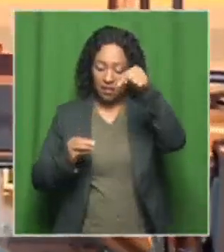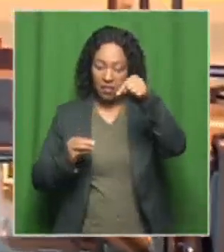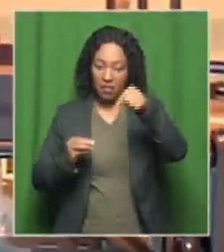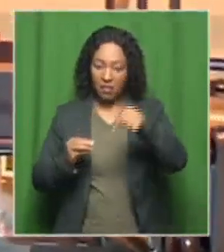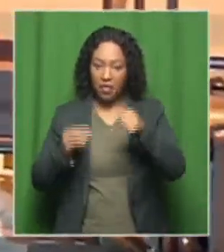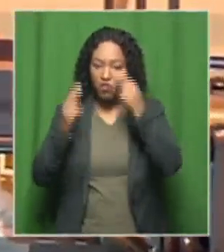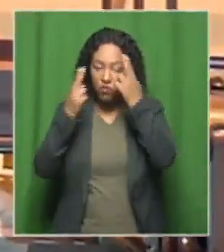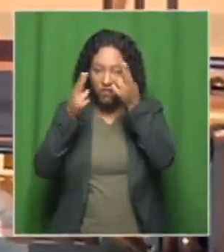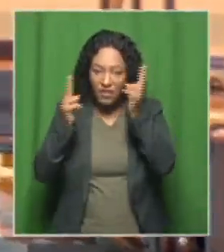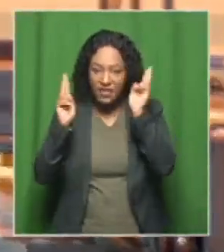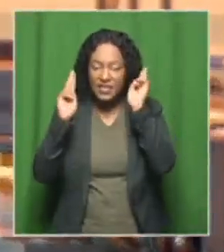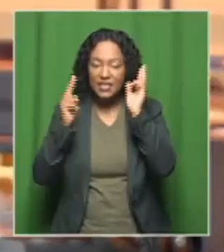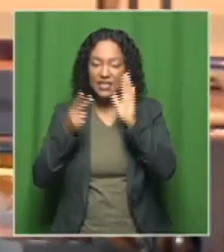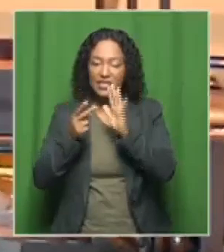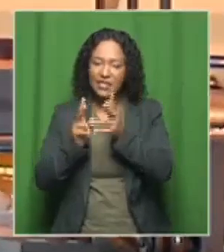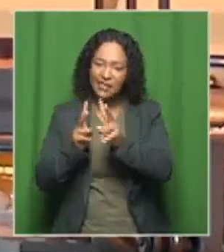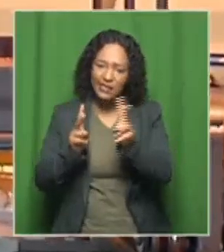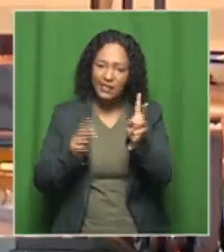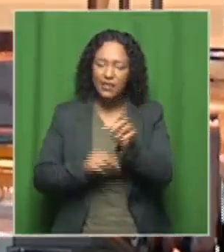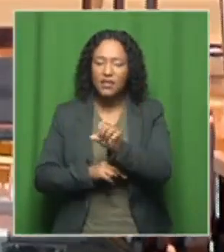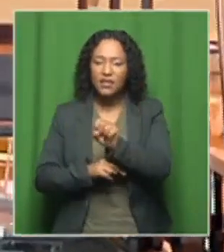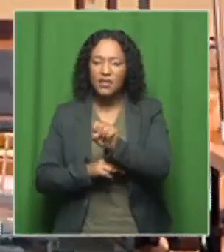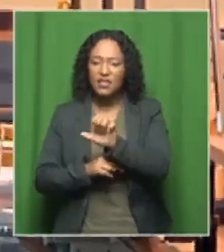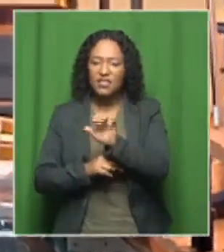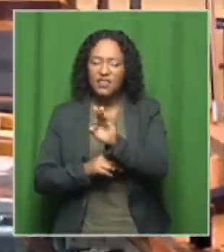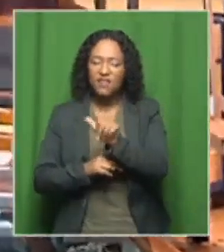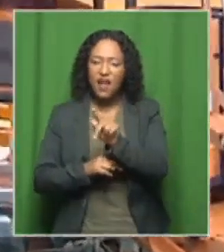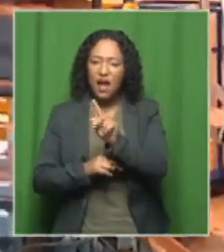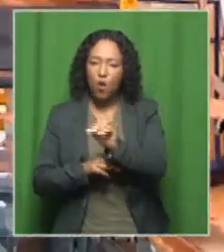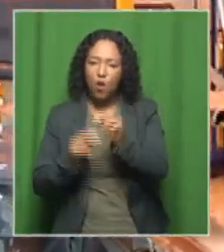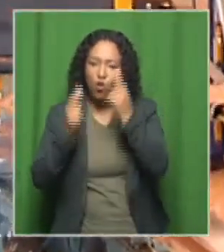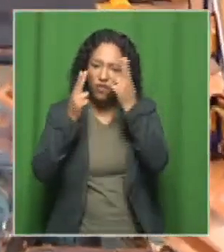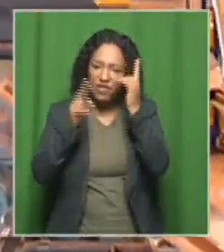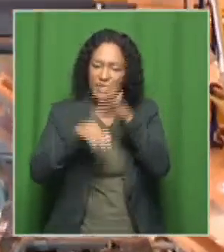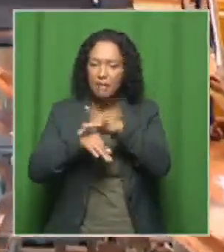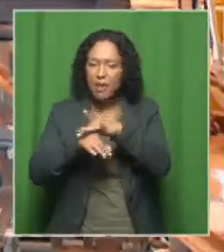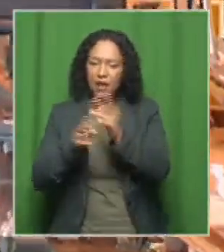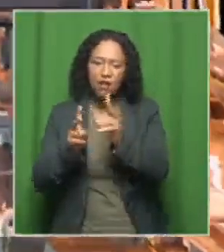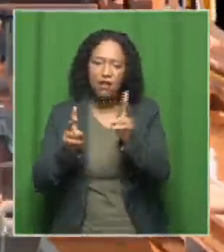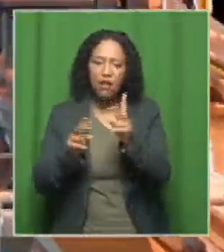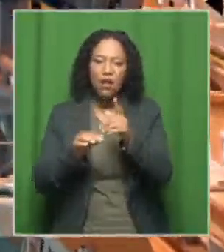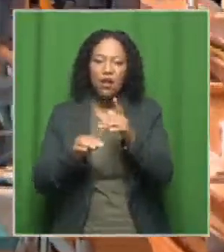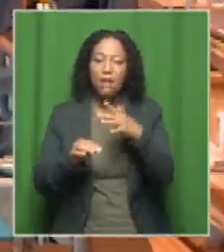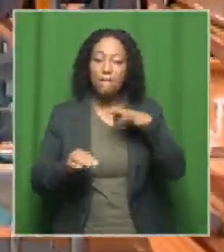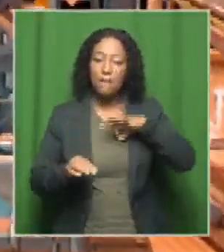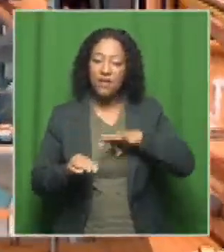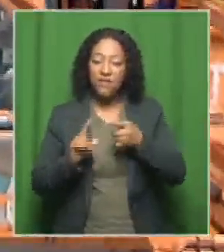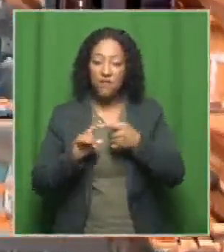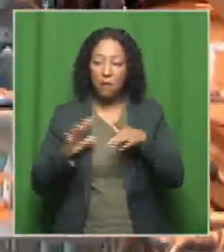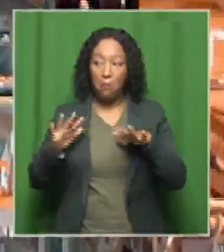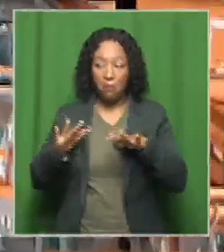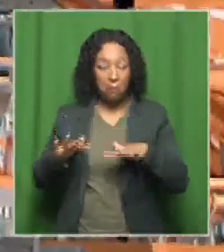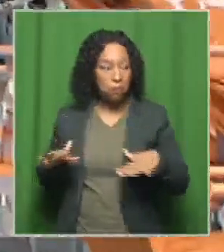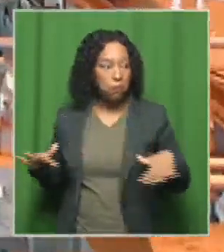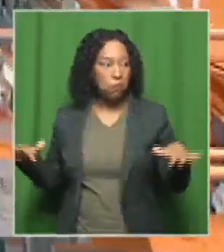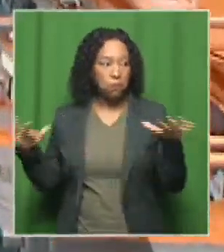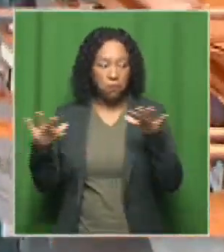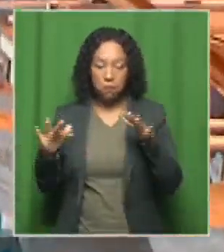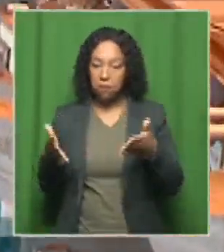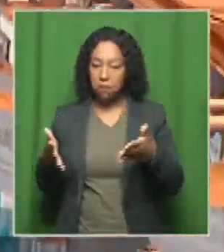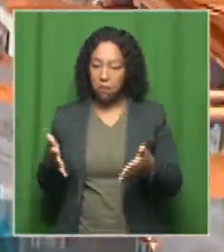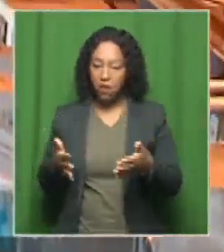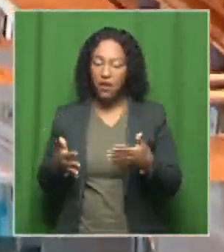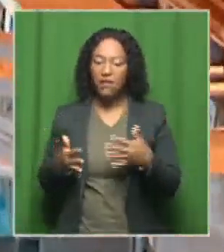well, like Joseph Fako Makato Medical University. You find them benefiting from some of these isotopes that are part of the work that NECSA has been doing